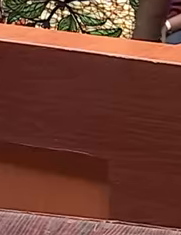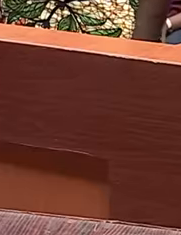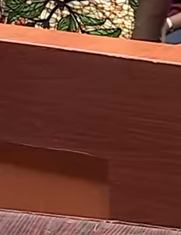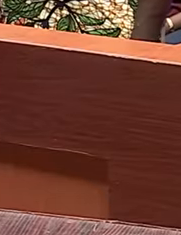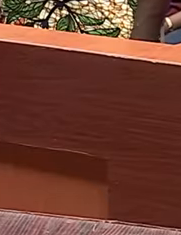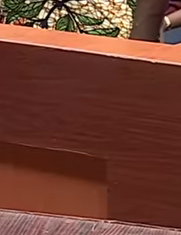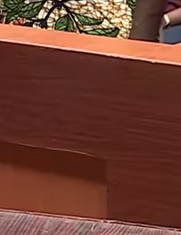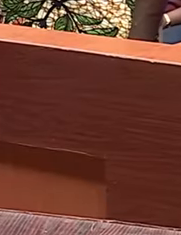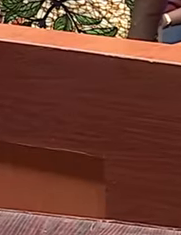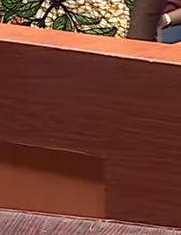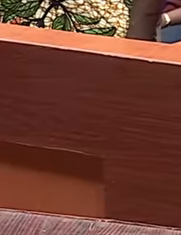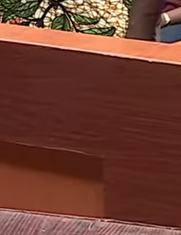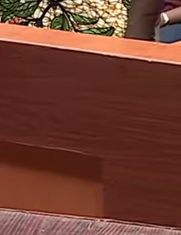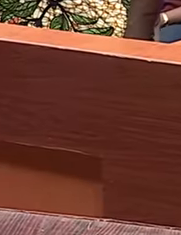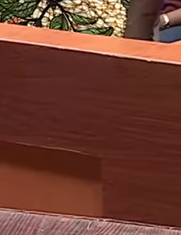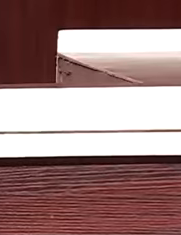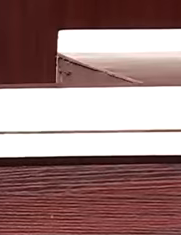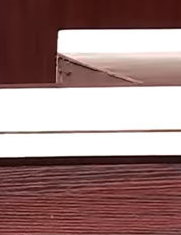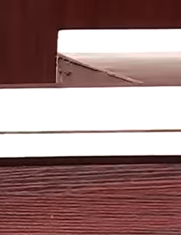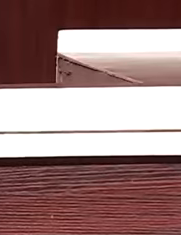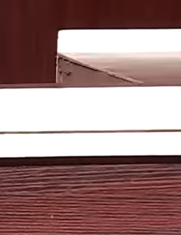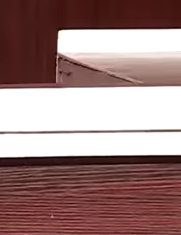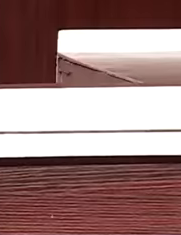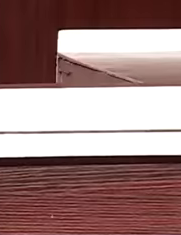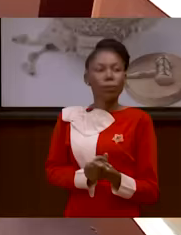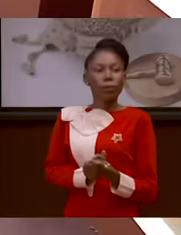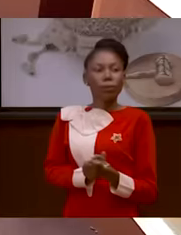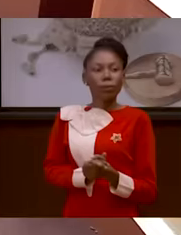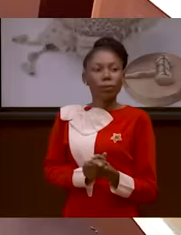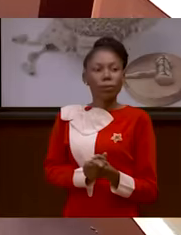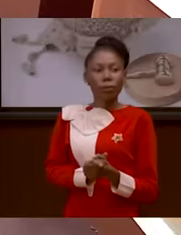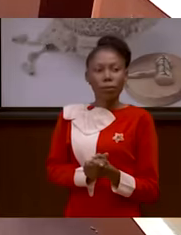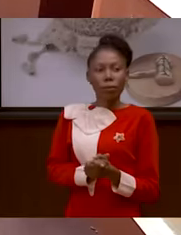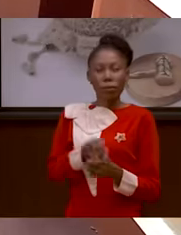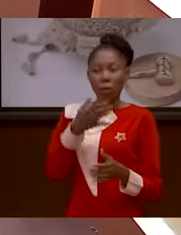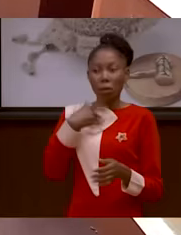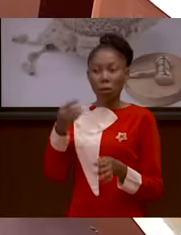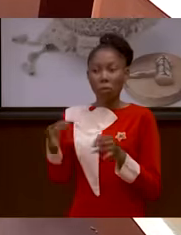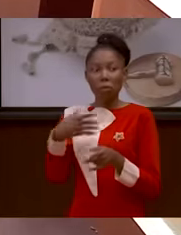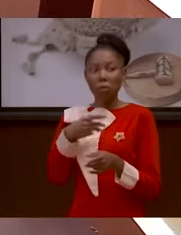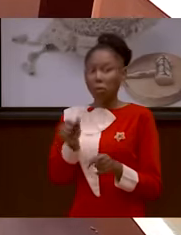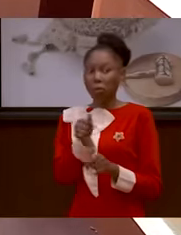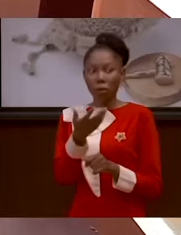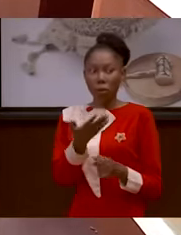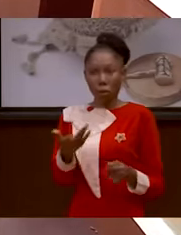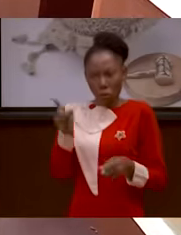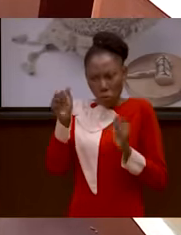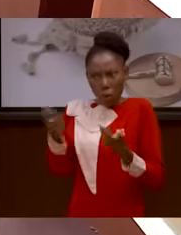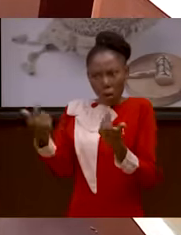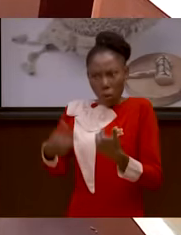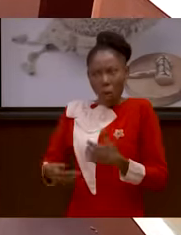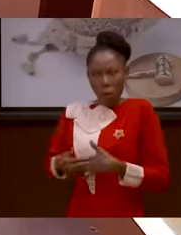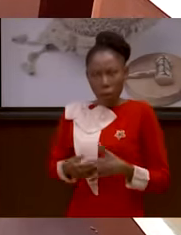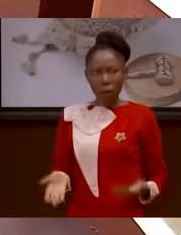reach amicable settlement. After the break, Judge Fumi rules. And if there's any other thing beyond this, you can always come